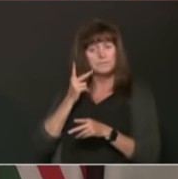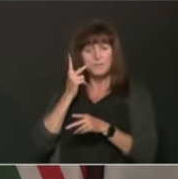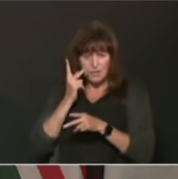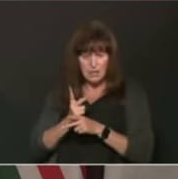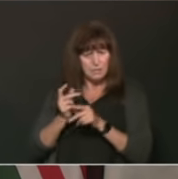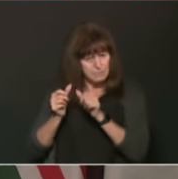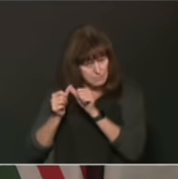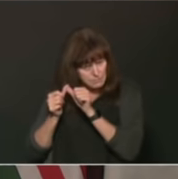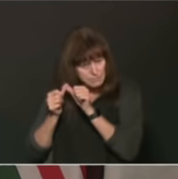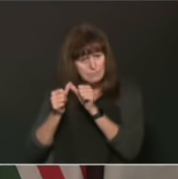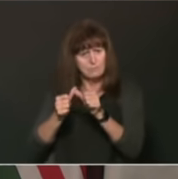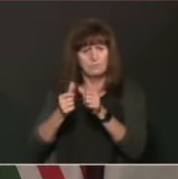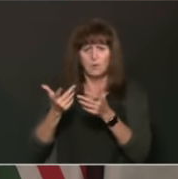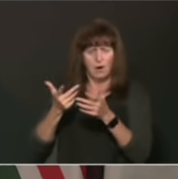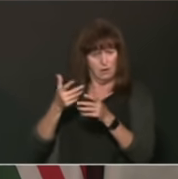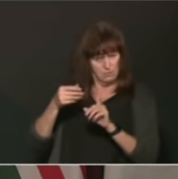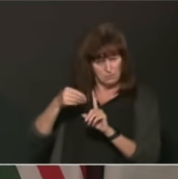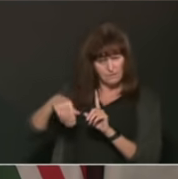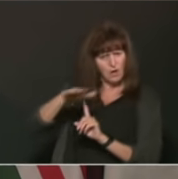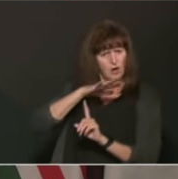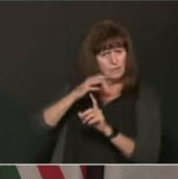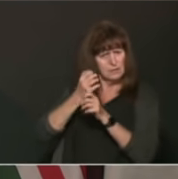for having the policy in the first place.